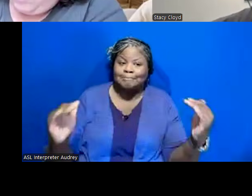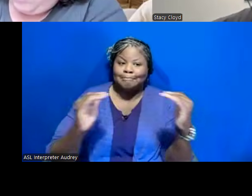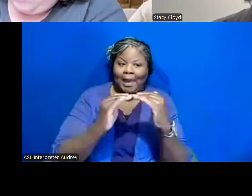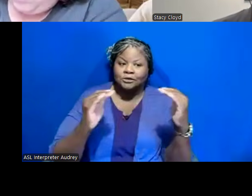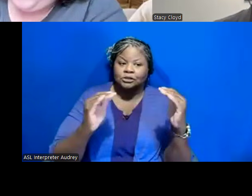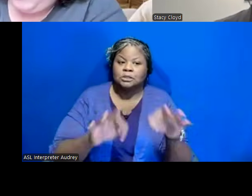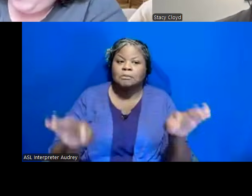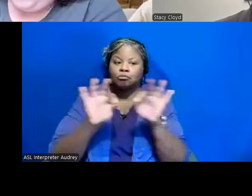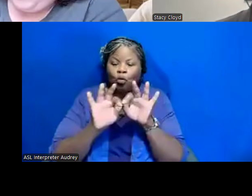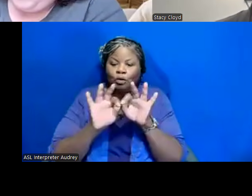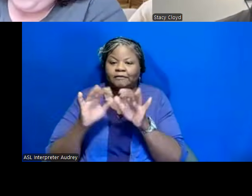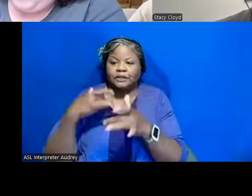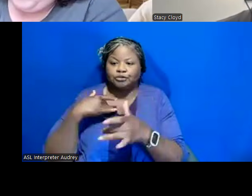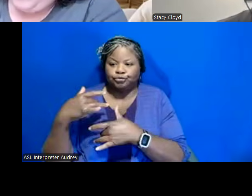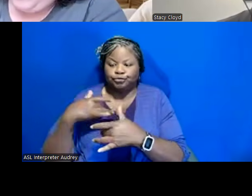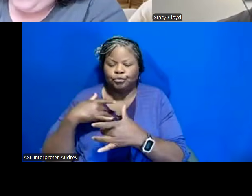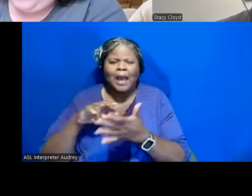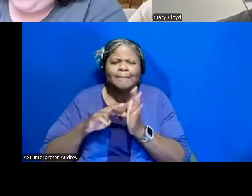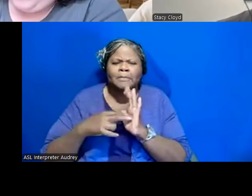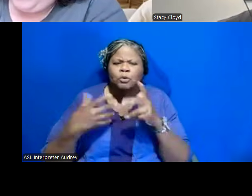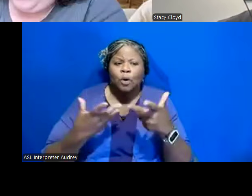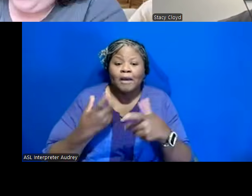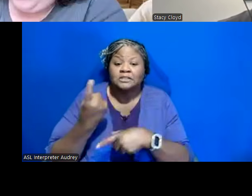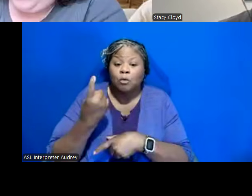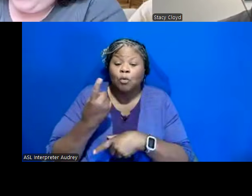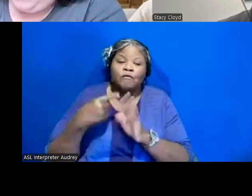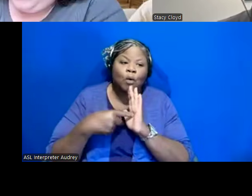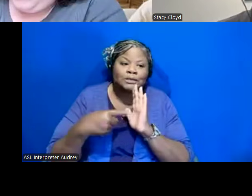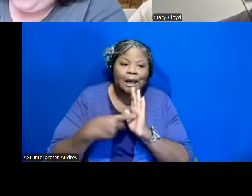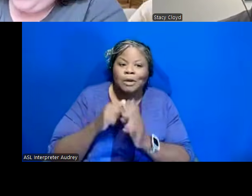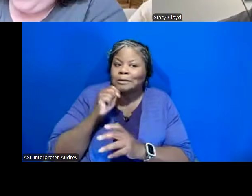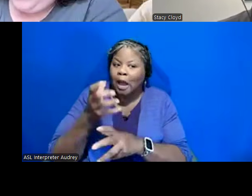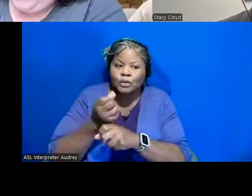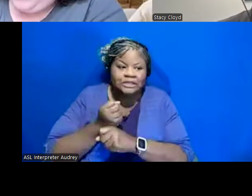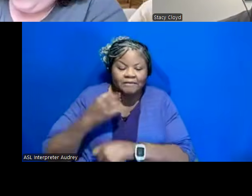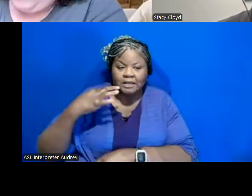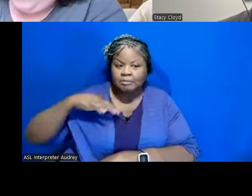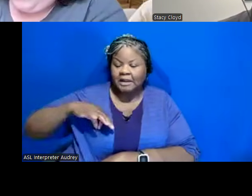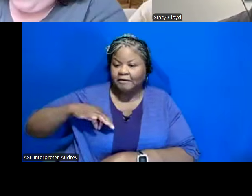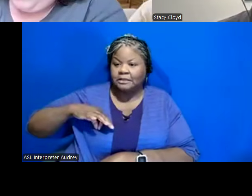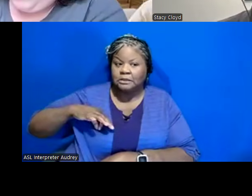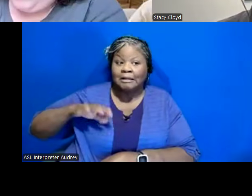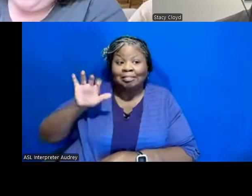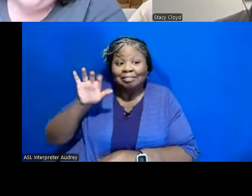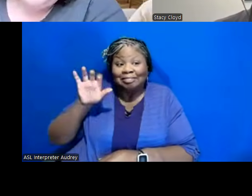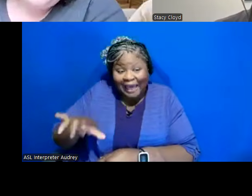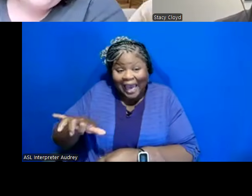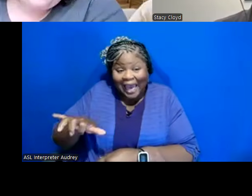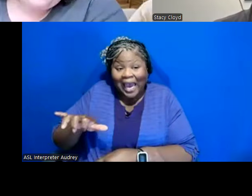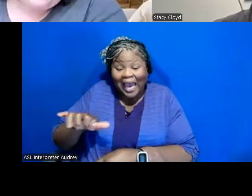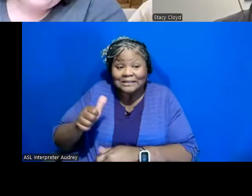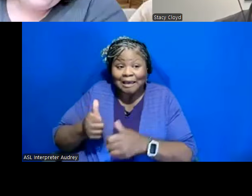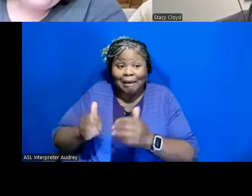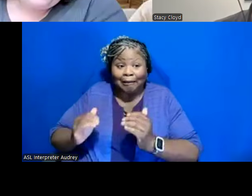the issue. So, what I mean by that is if somebody is, for example, not receiving any benefits, that is a very high